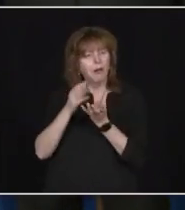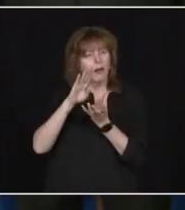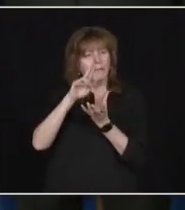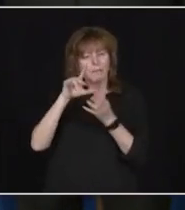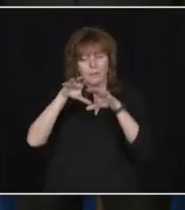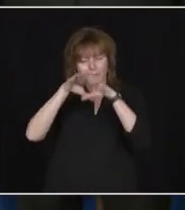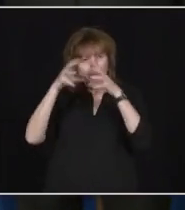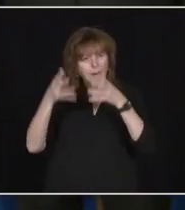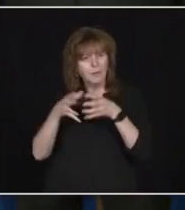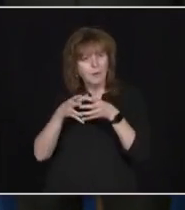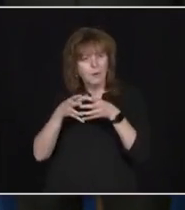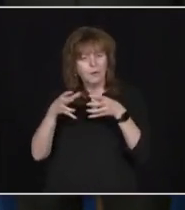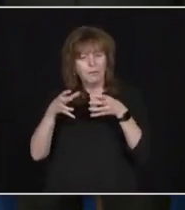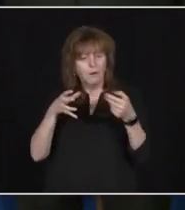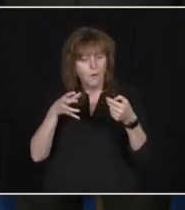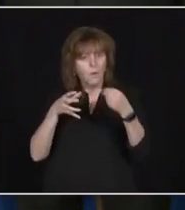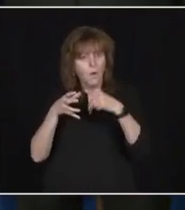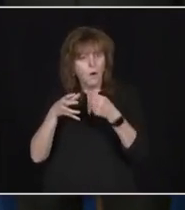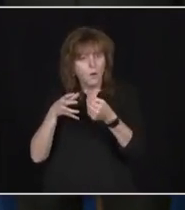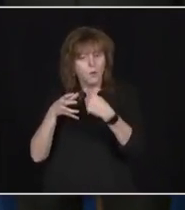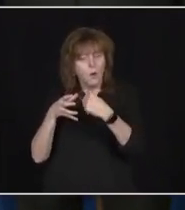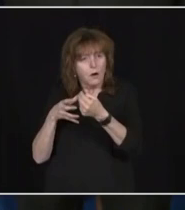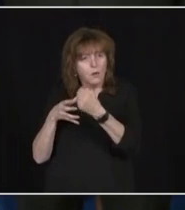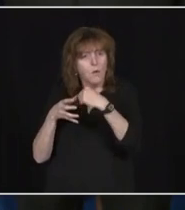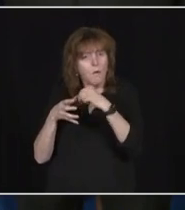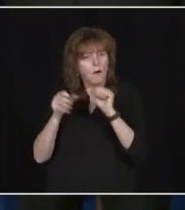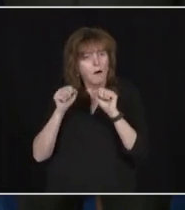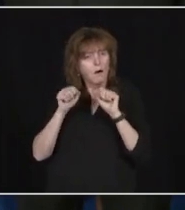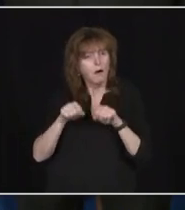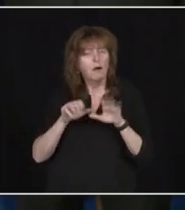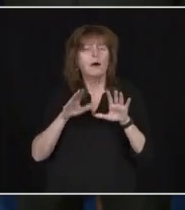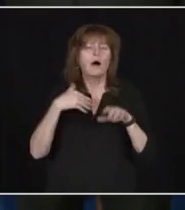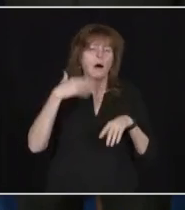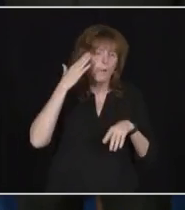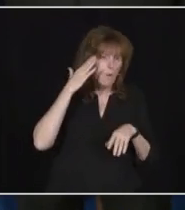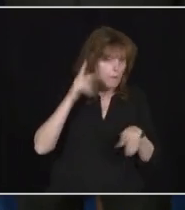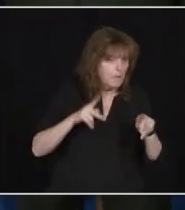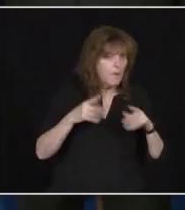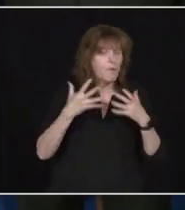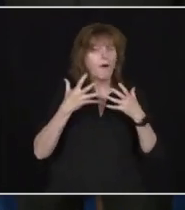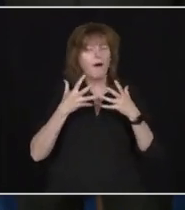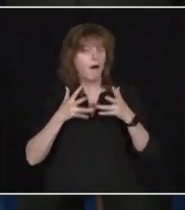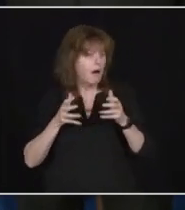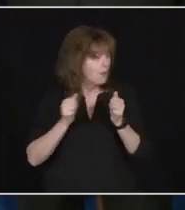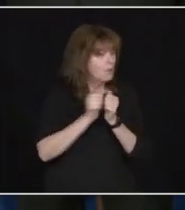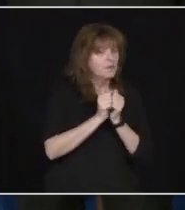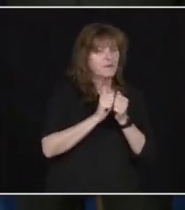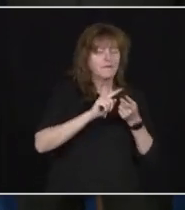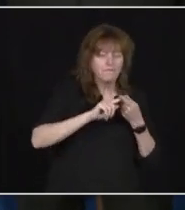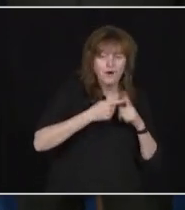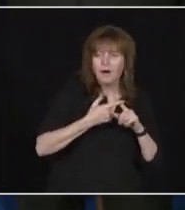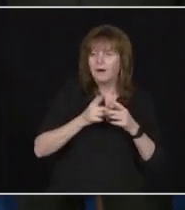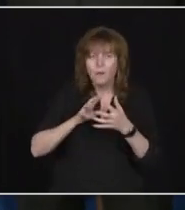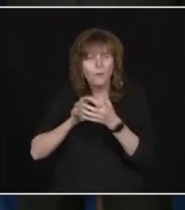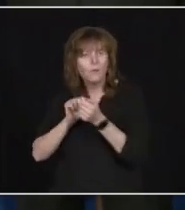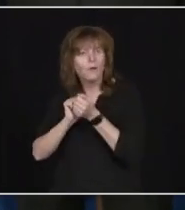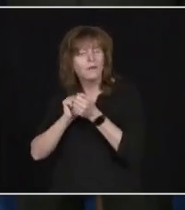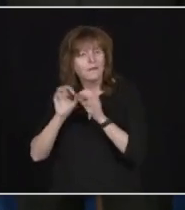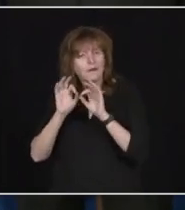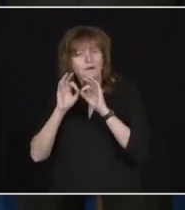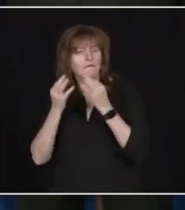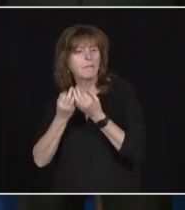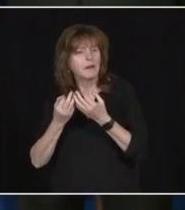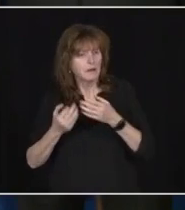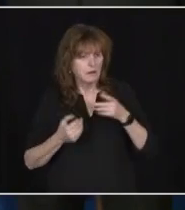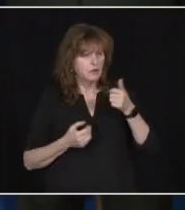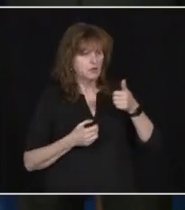spend more time with family and friends. So the Chief Medical Officer of Health is giving that very serious consideration, and you